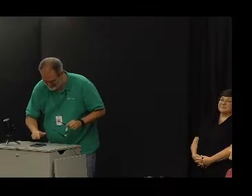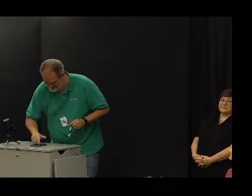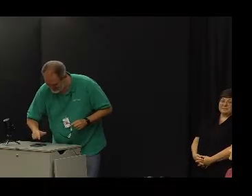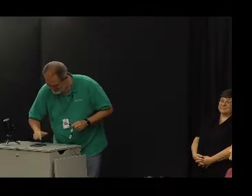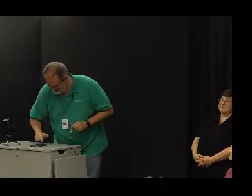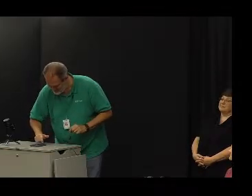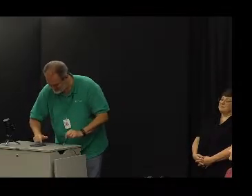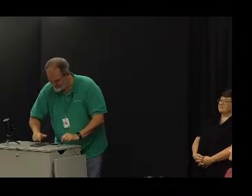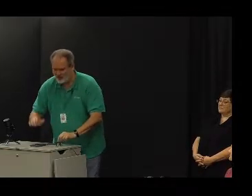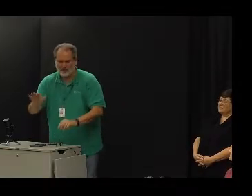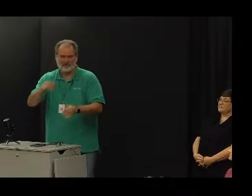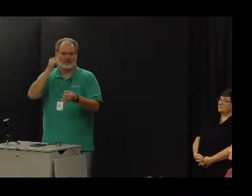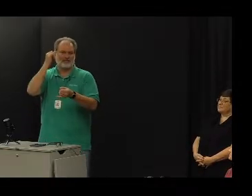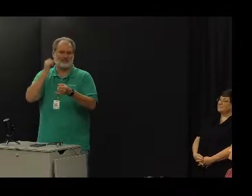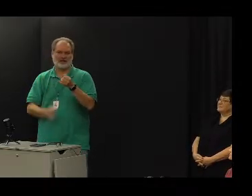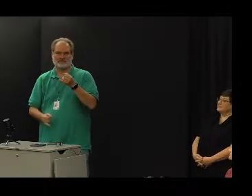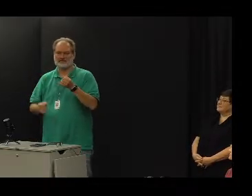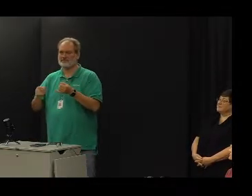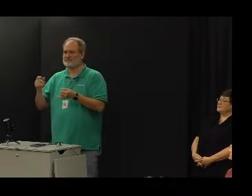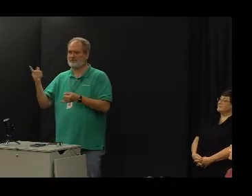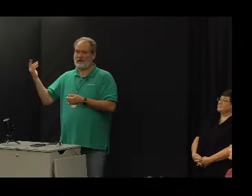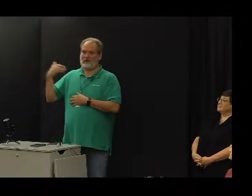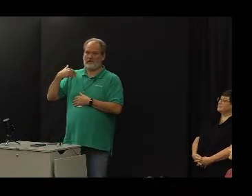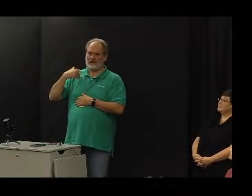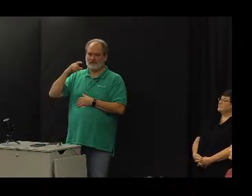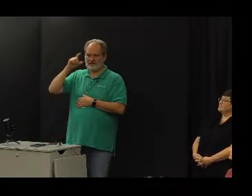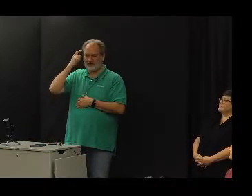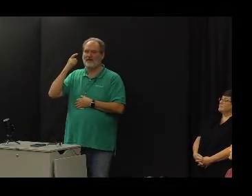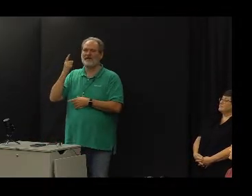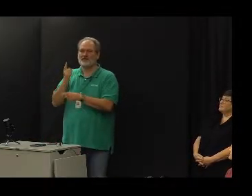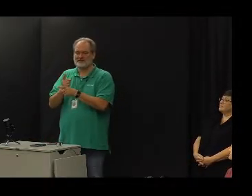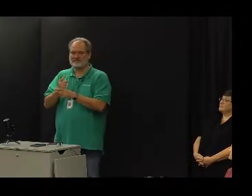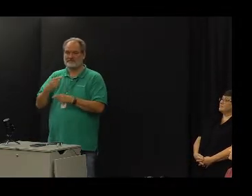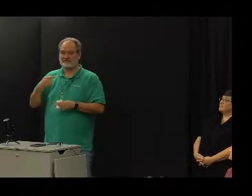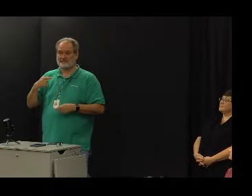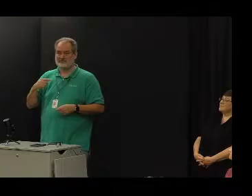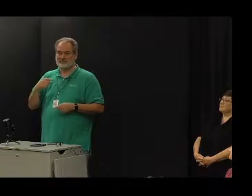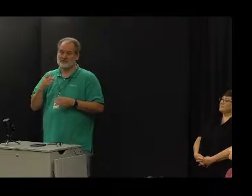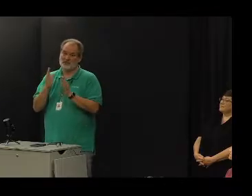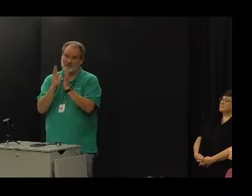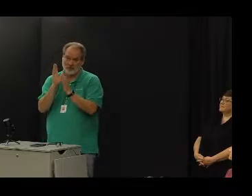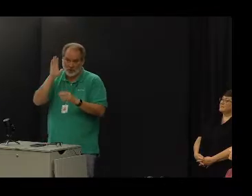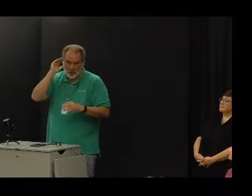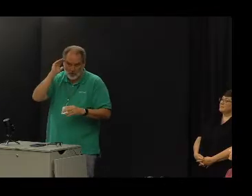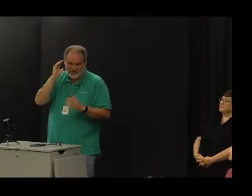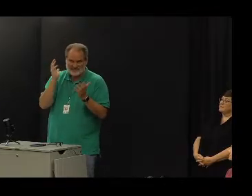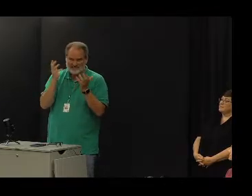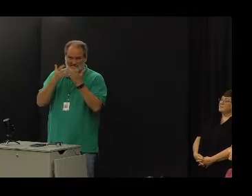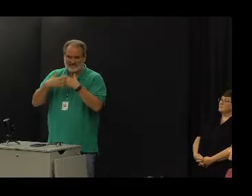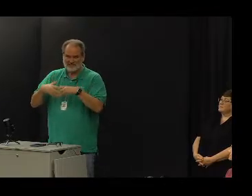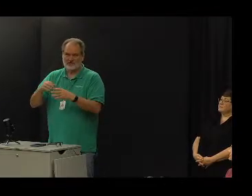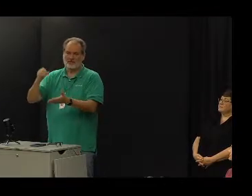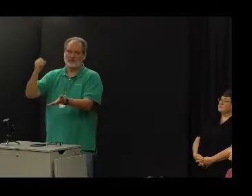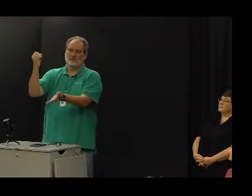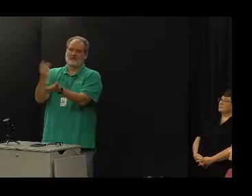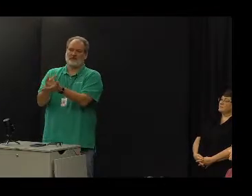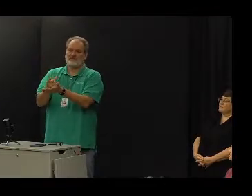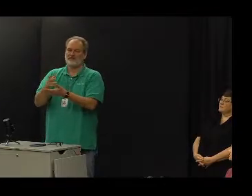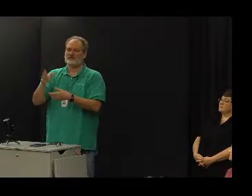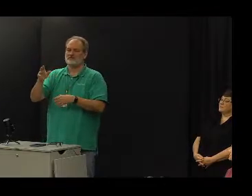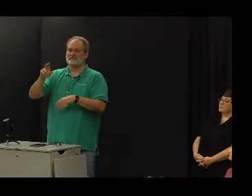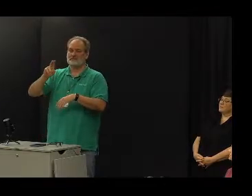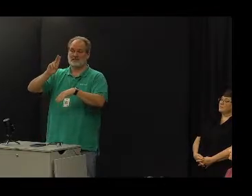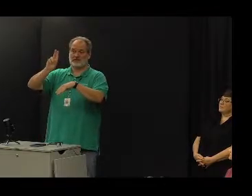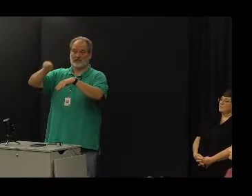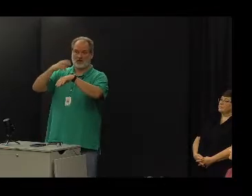that KSD starts up in the future. Oh, and then one more thing I did want to mention. Justin was reminding me to bring this up. Hopefully,